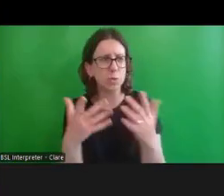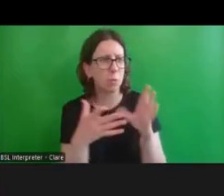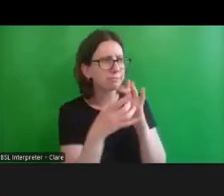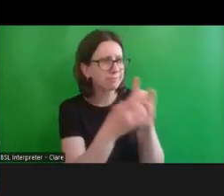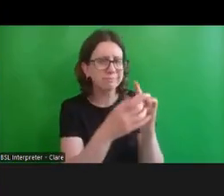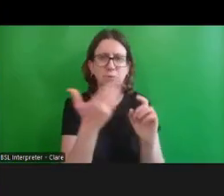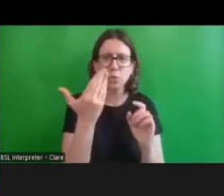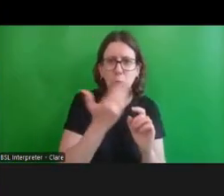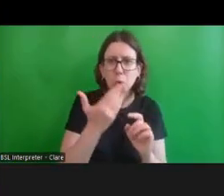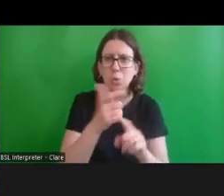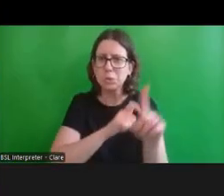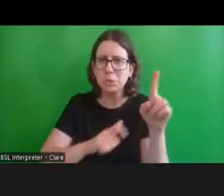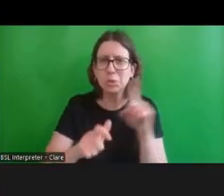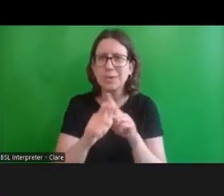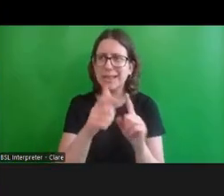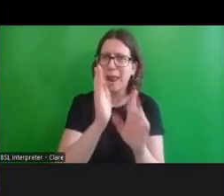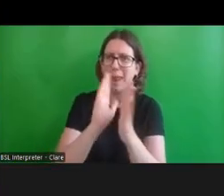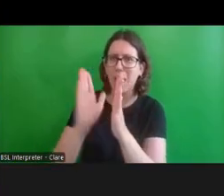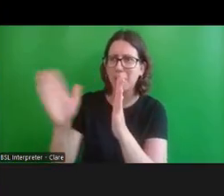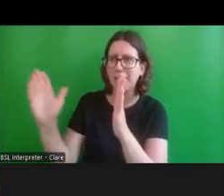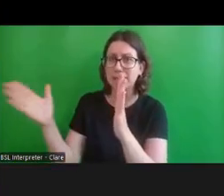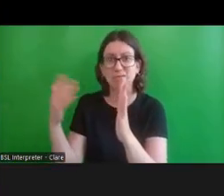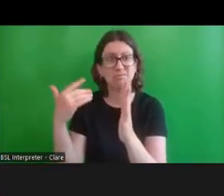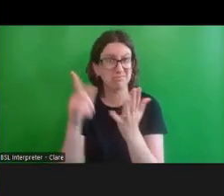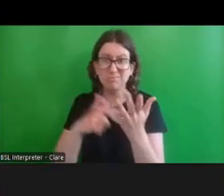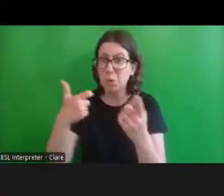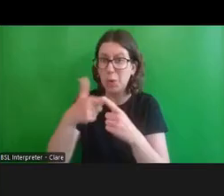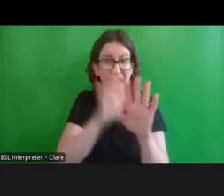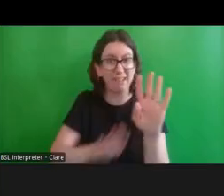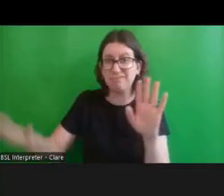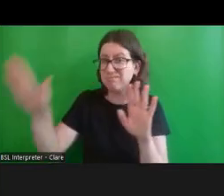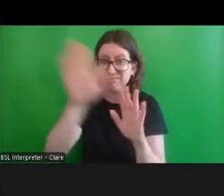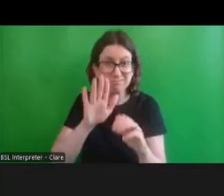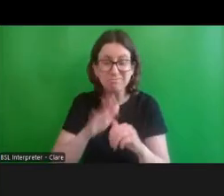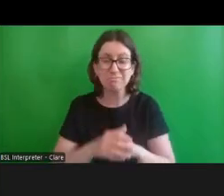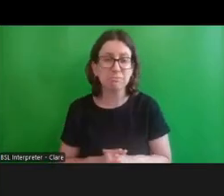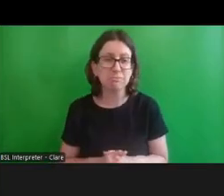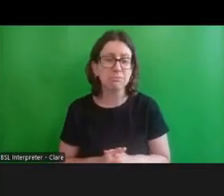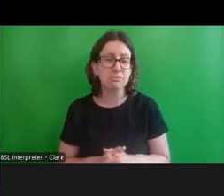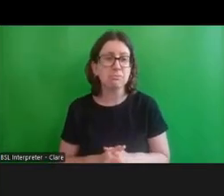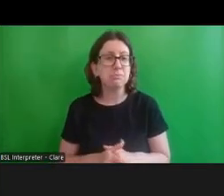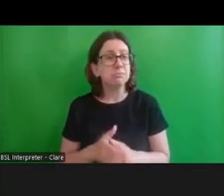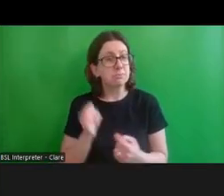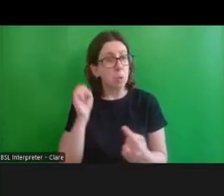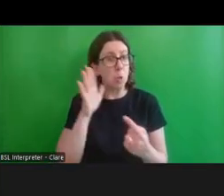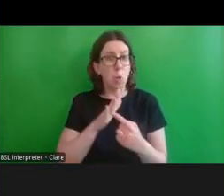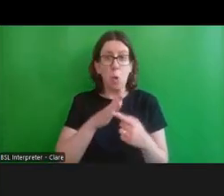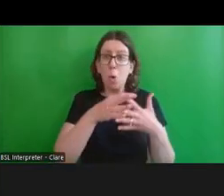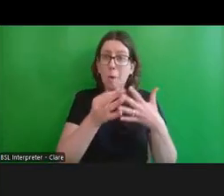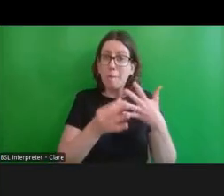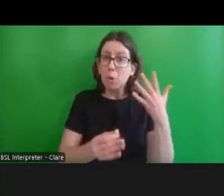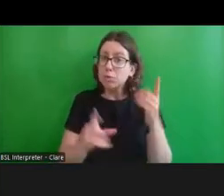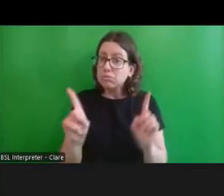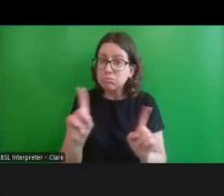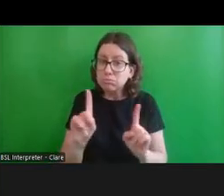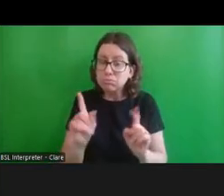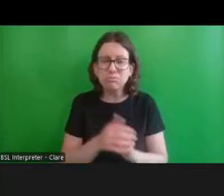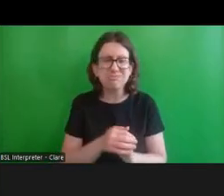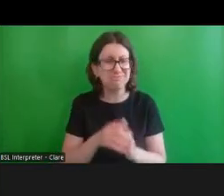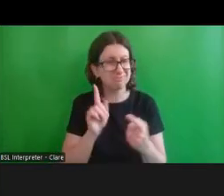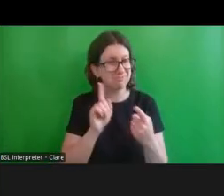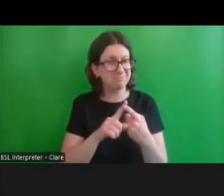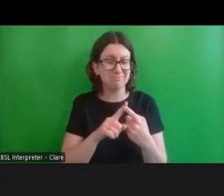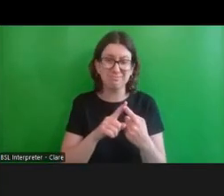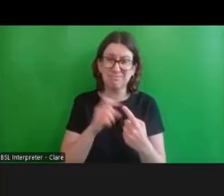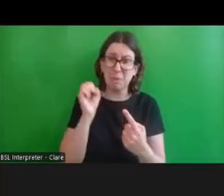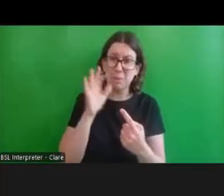communities, libraries and workplaces all across the UK. The core components of the campaign, well, I think firstly, it's really important to say we've